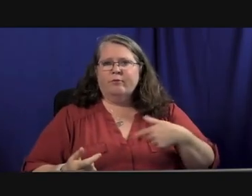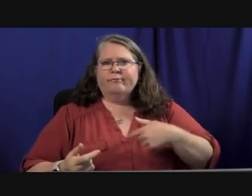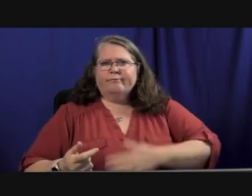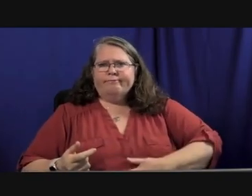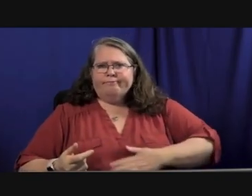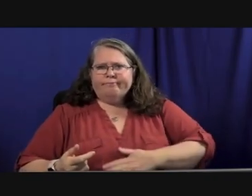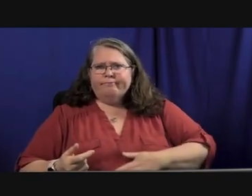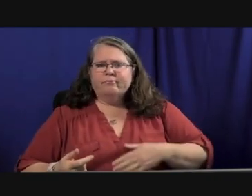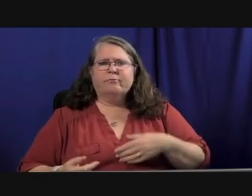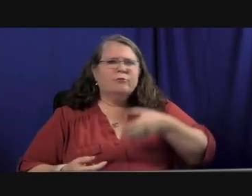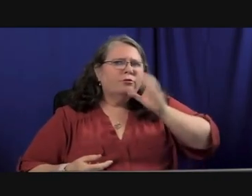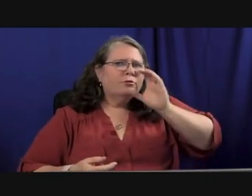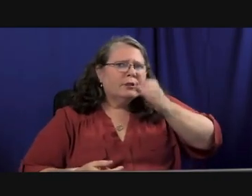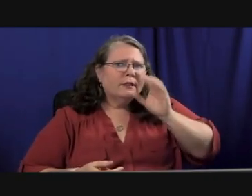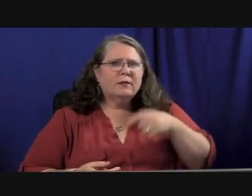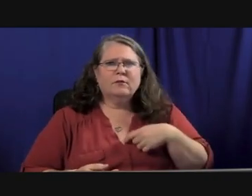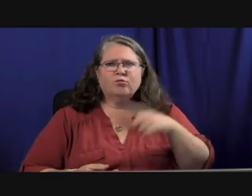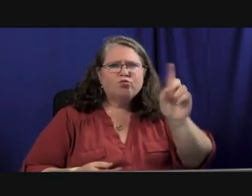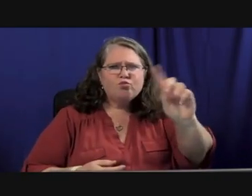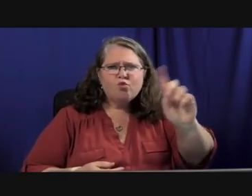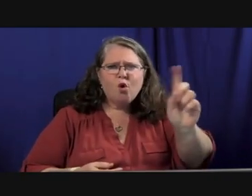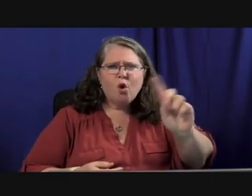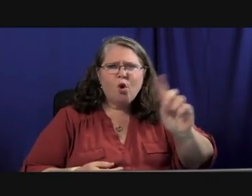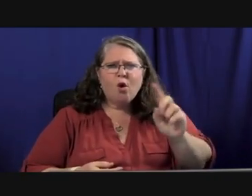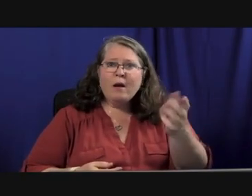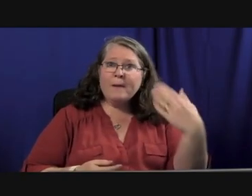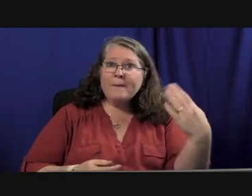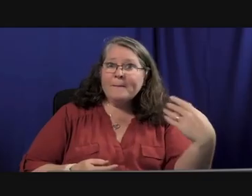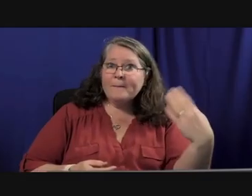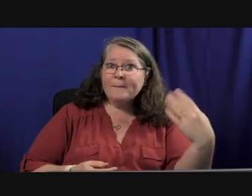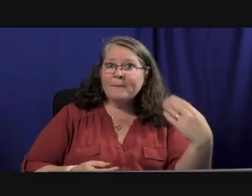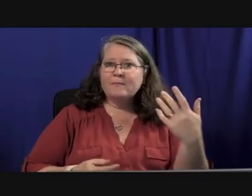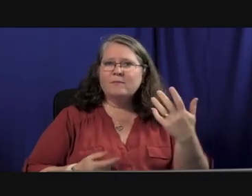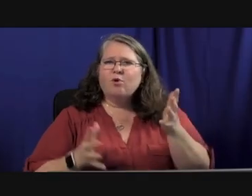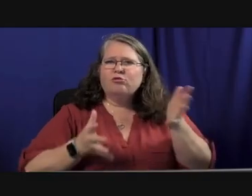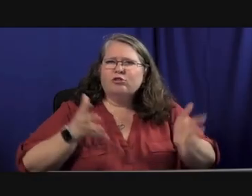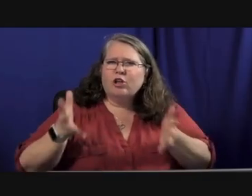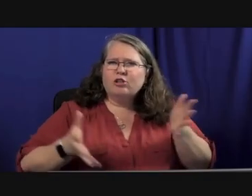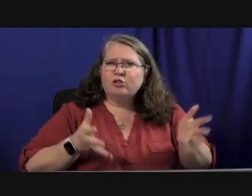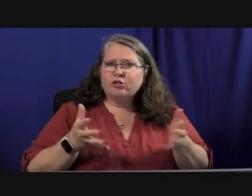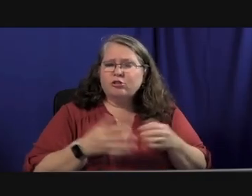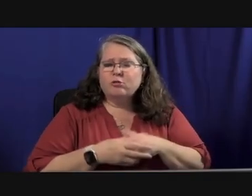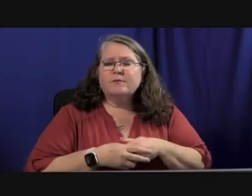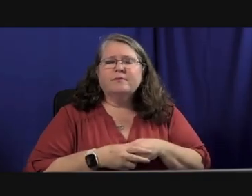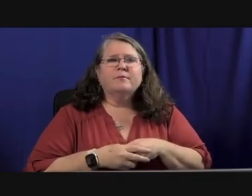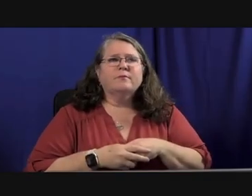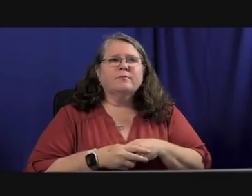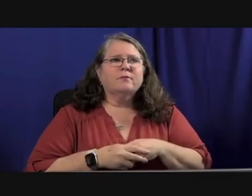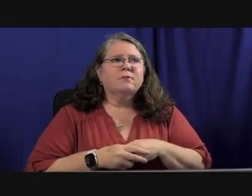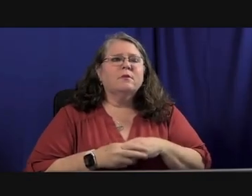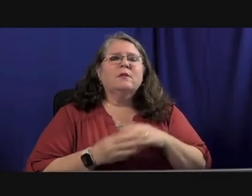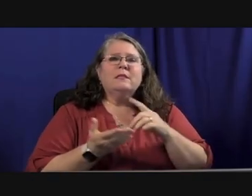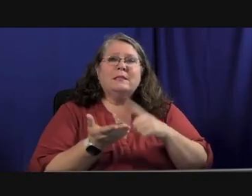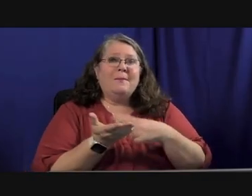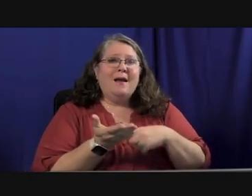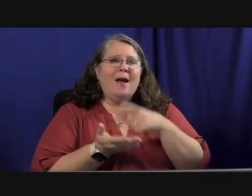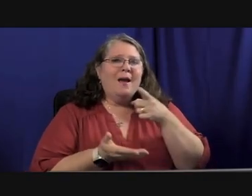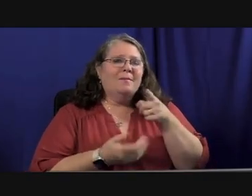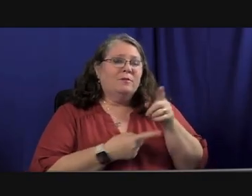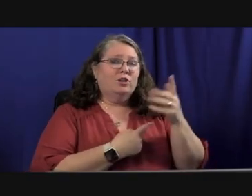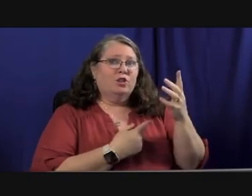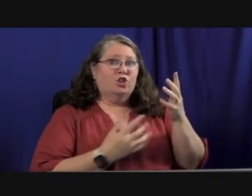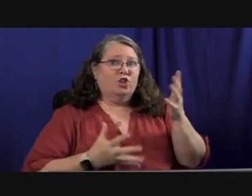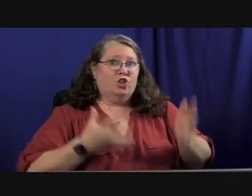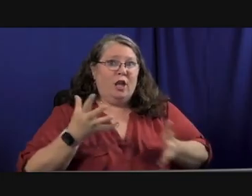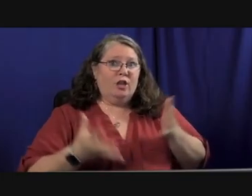gesturing, as far as just having just general gesture signs of just saying hungry, come here, thirsty.